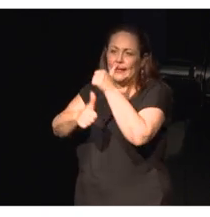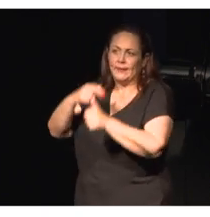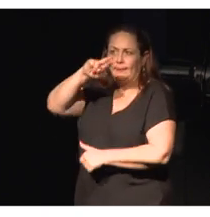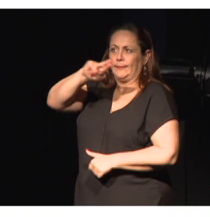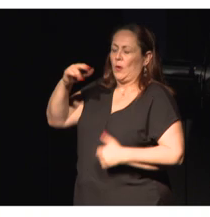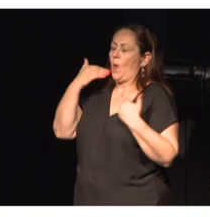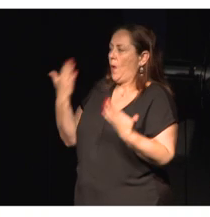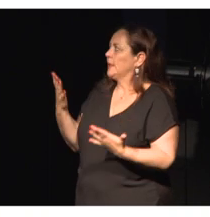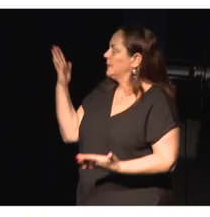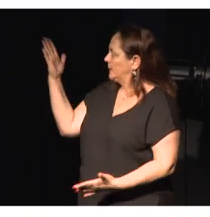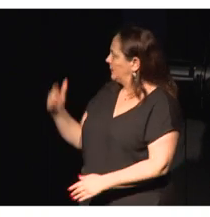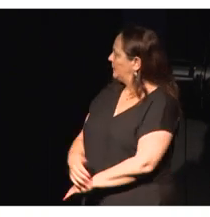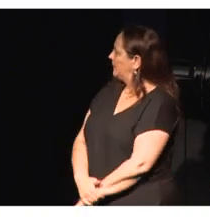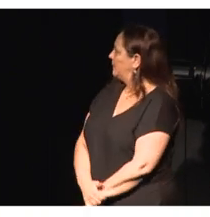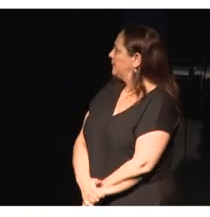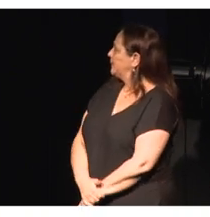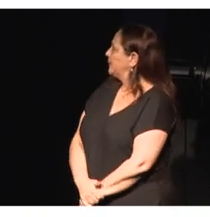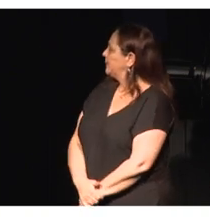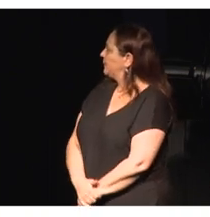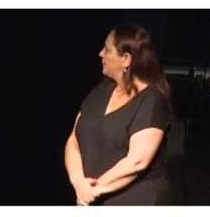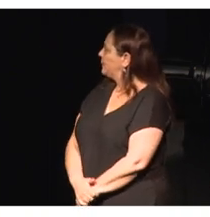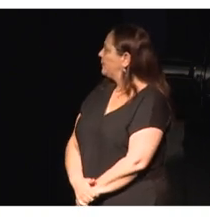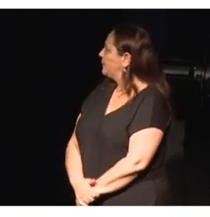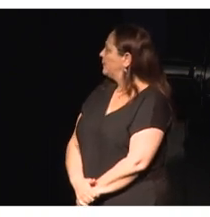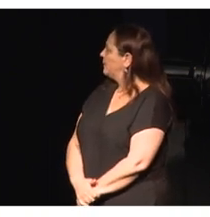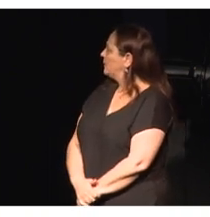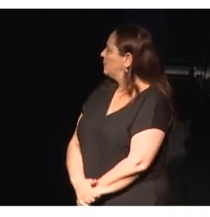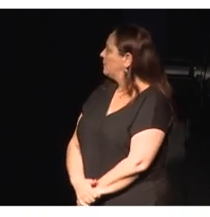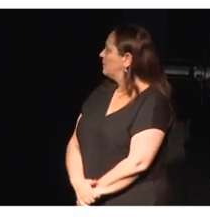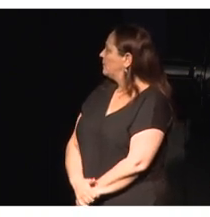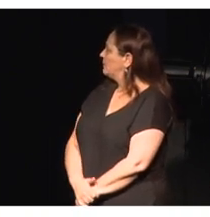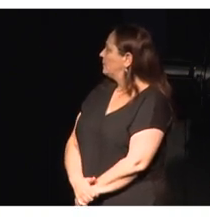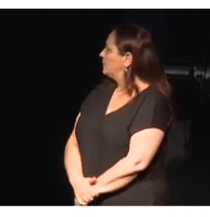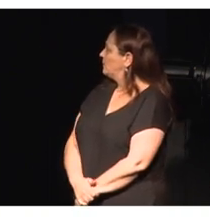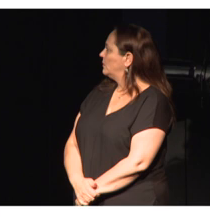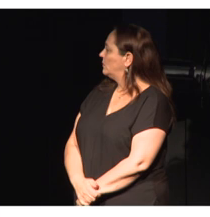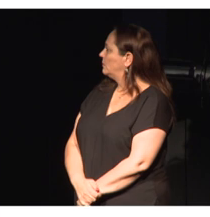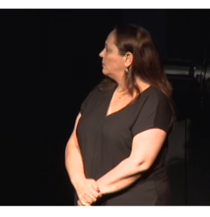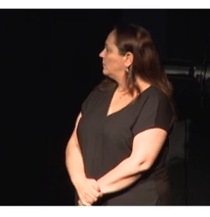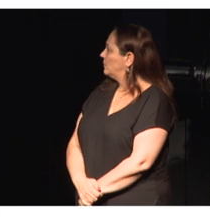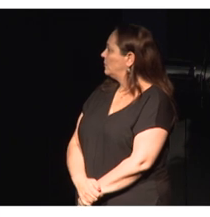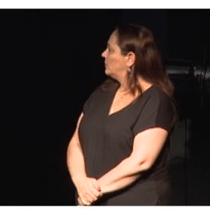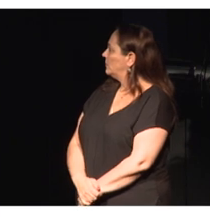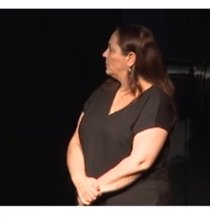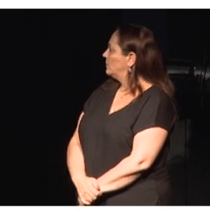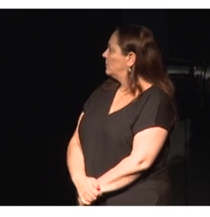Subject line, sucking lemons. Content, stop sucking lemons, makes you sour and